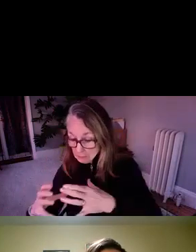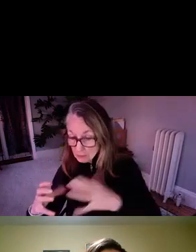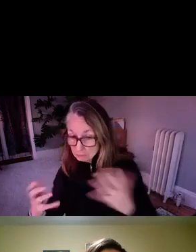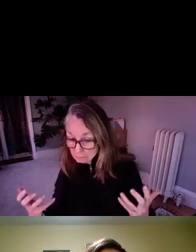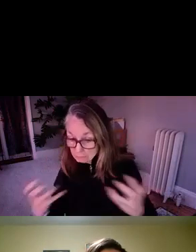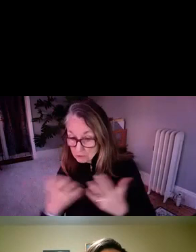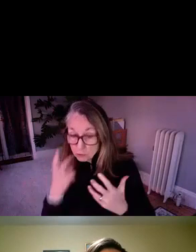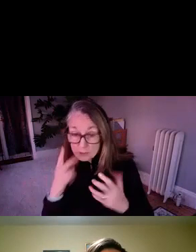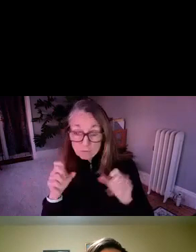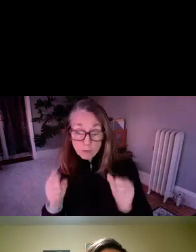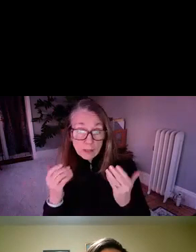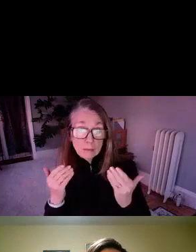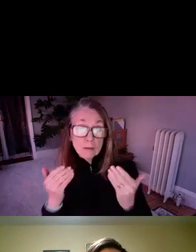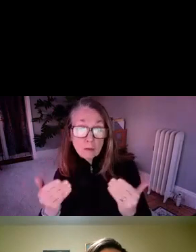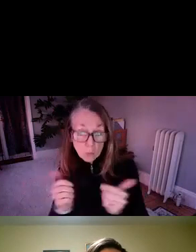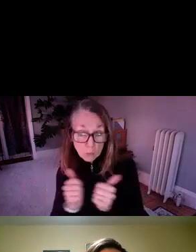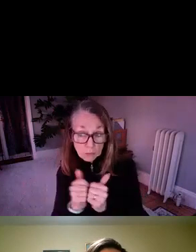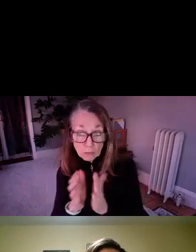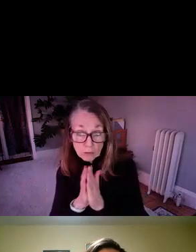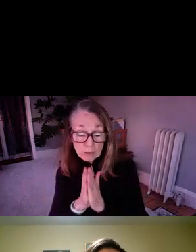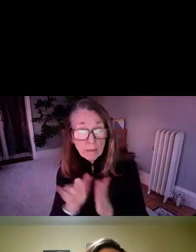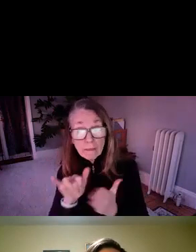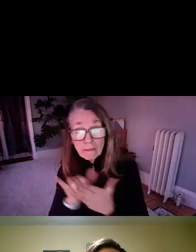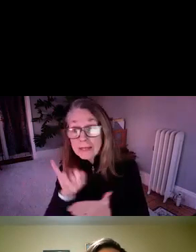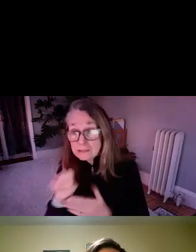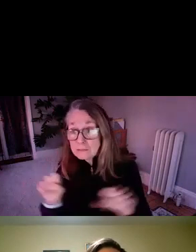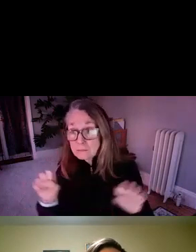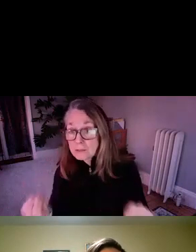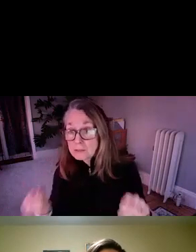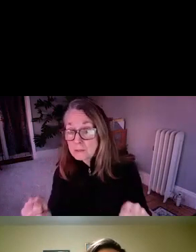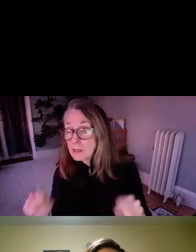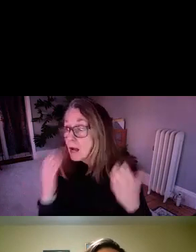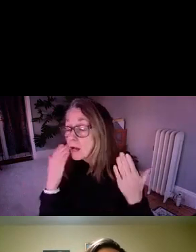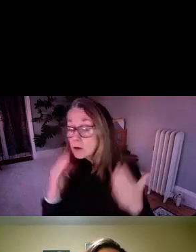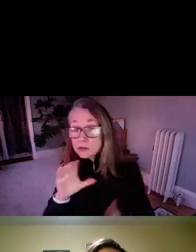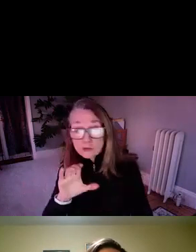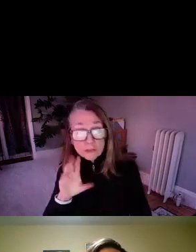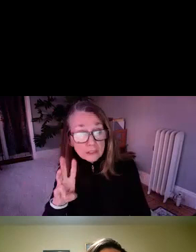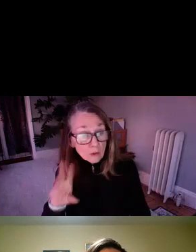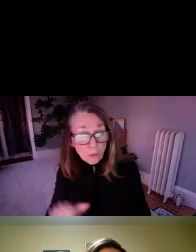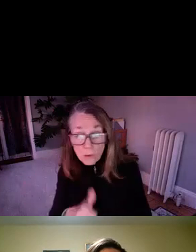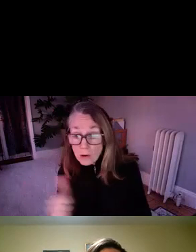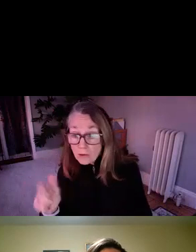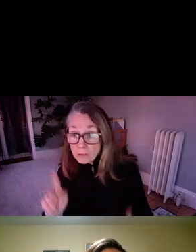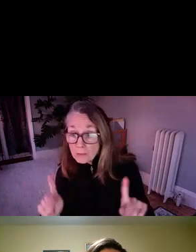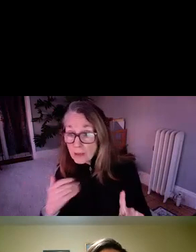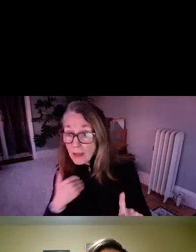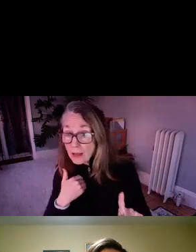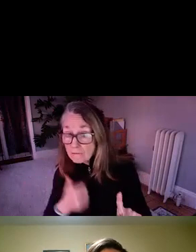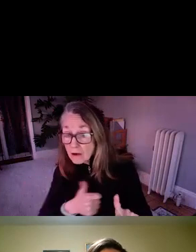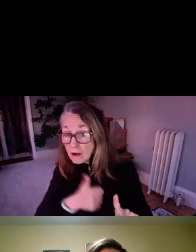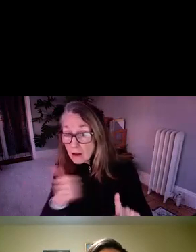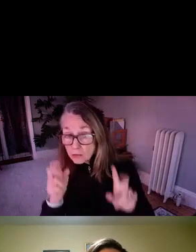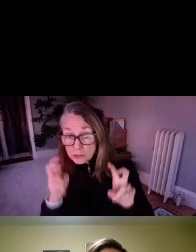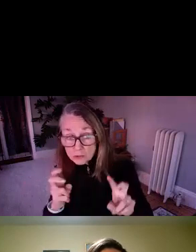with that request. That's certainly a possibility. And I don't know if Christine or others had other things that were of interest that we